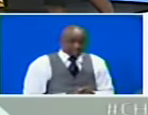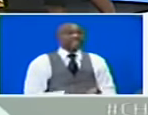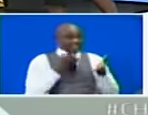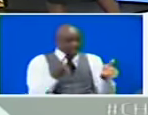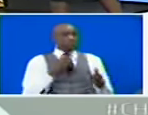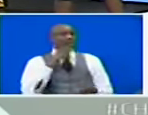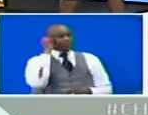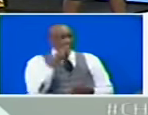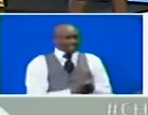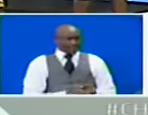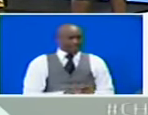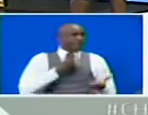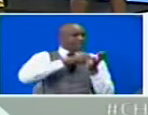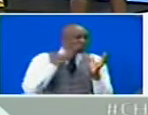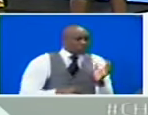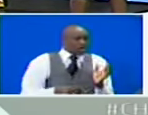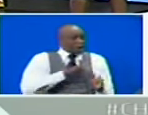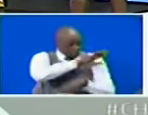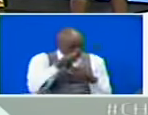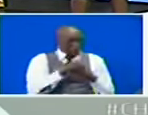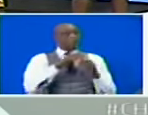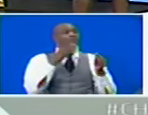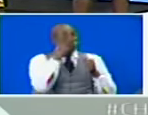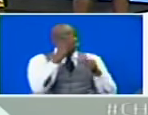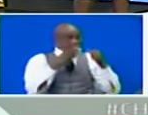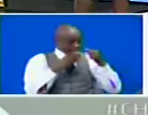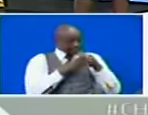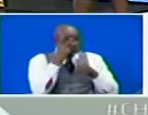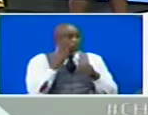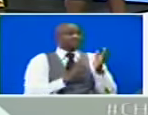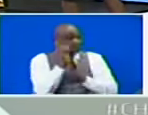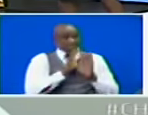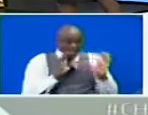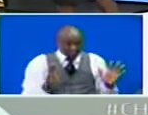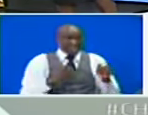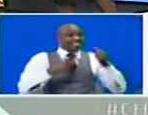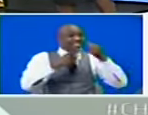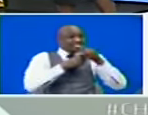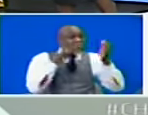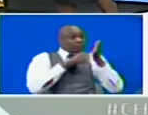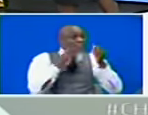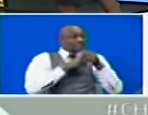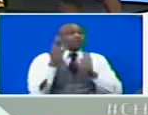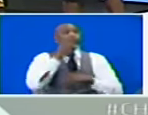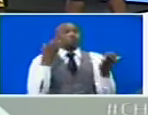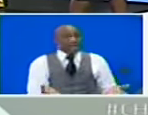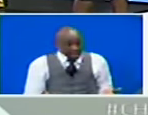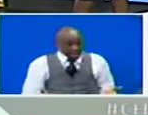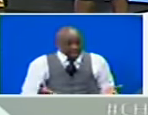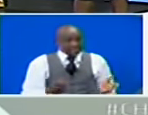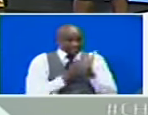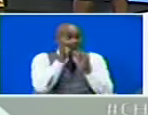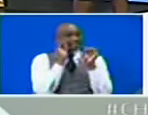let's then understand this. This means that not all of this money was used for development. There was 6.7 billion shillings that did not go